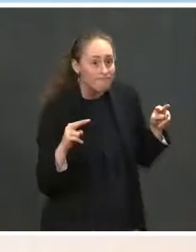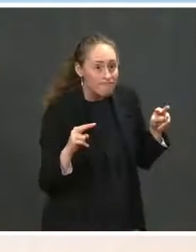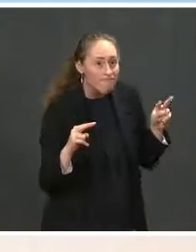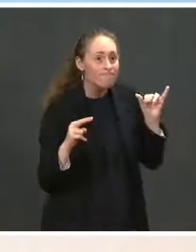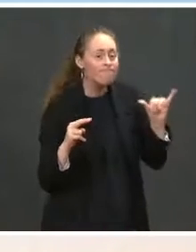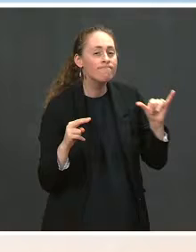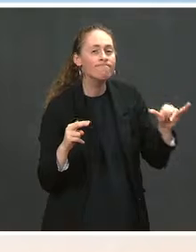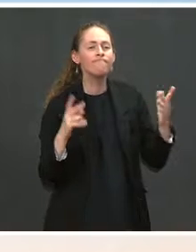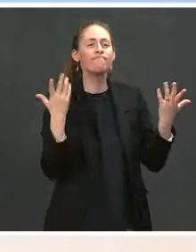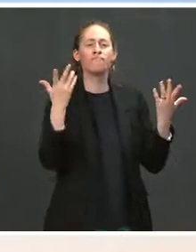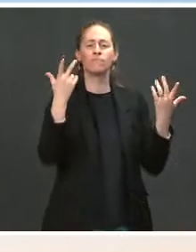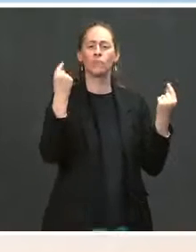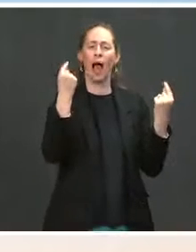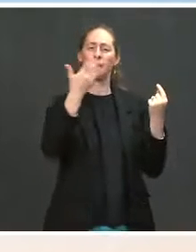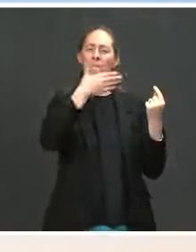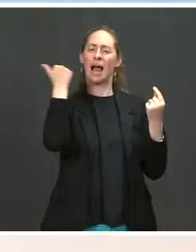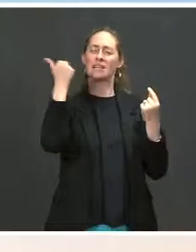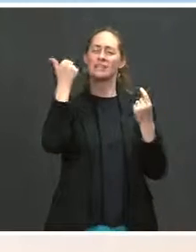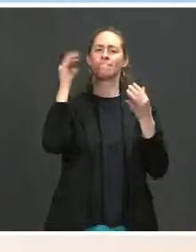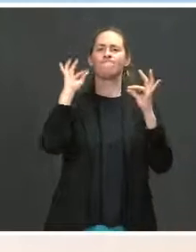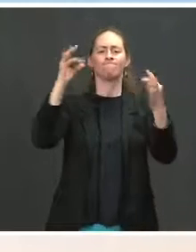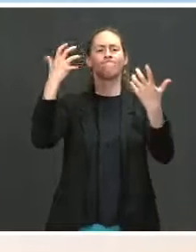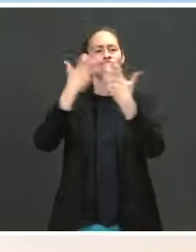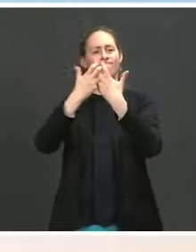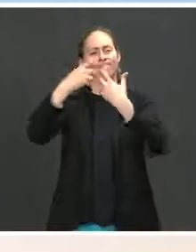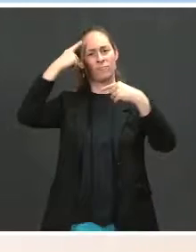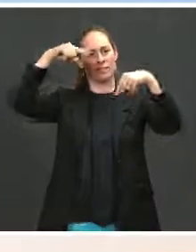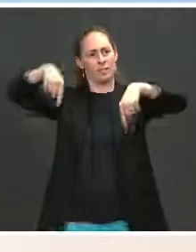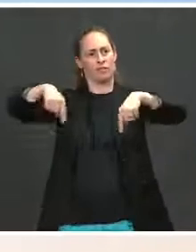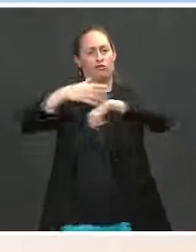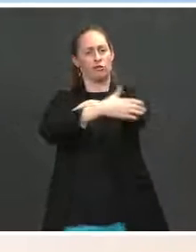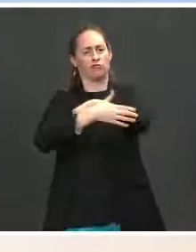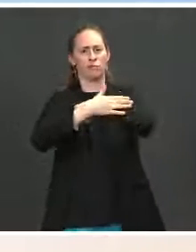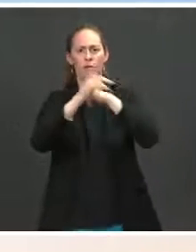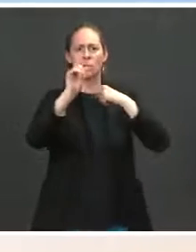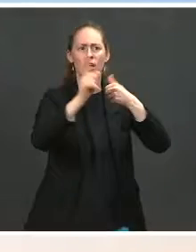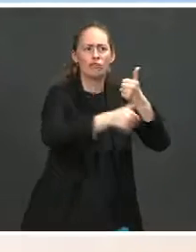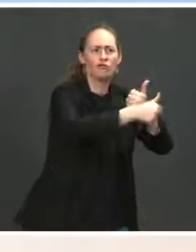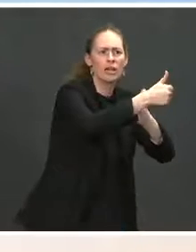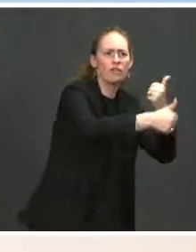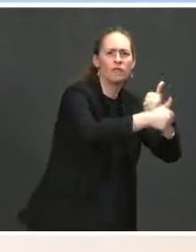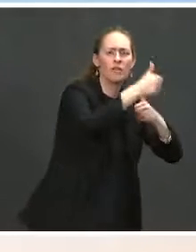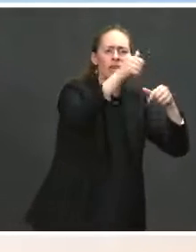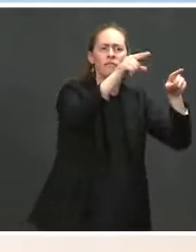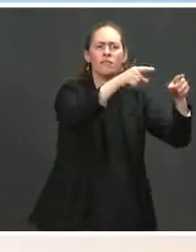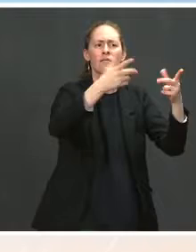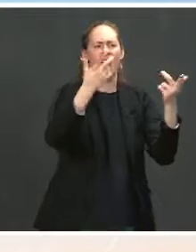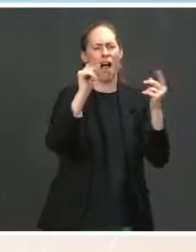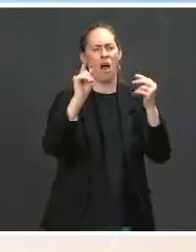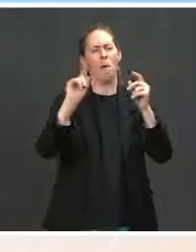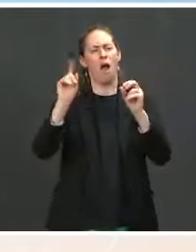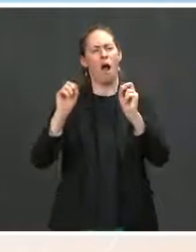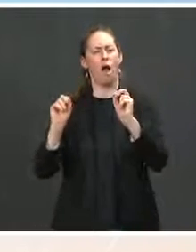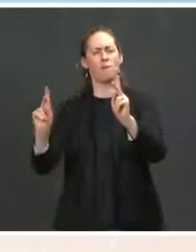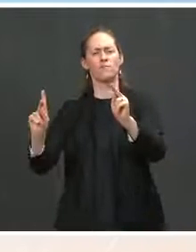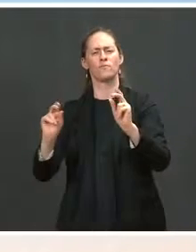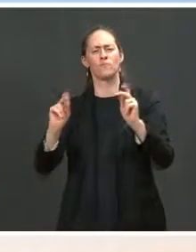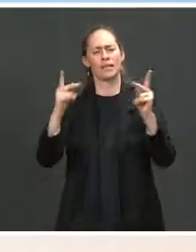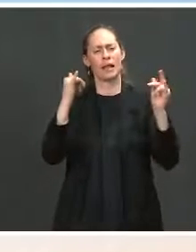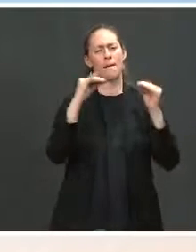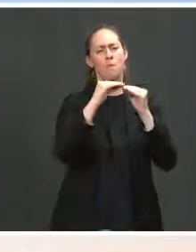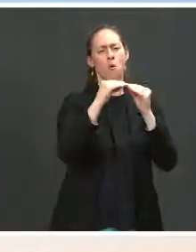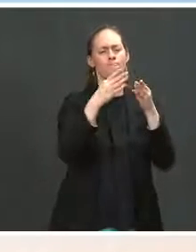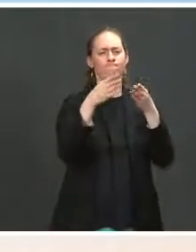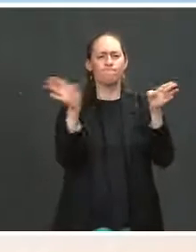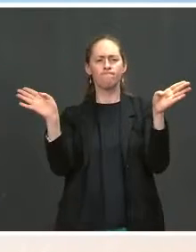national interest. We are looking at where we actually see threats around the world, but also opportunity. And part of his assessment as commander-in-chief is that